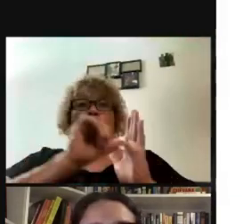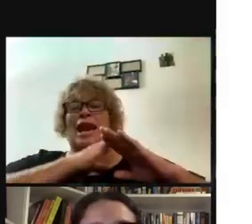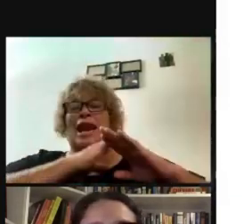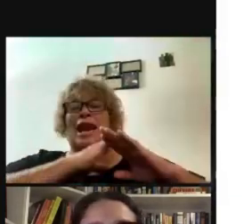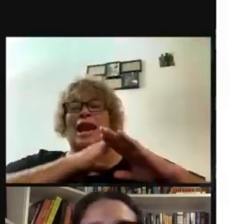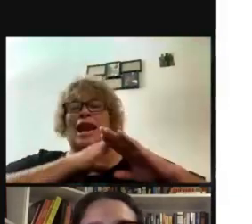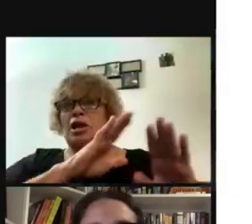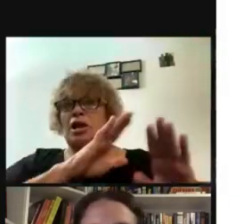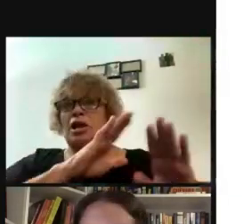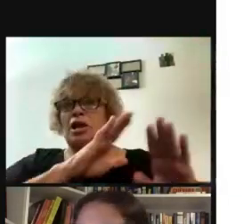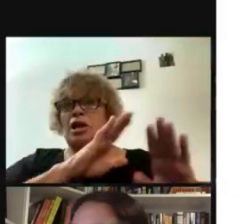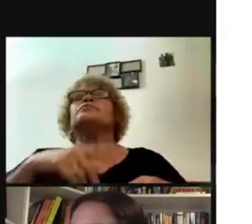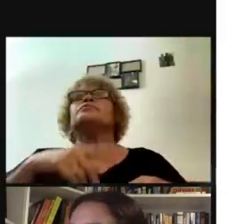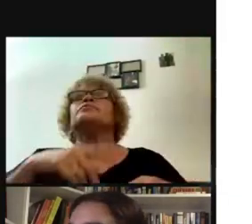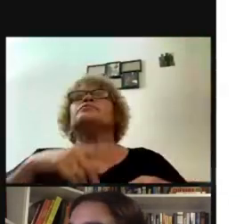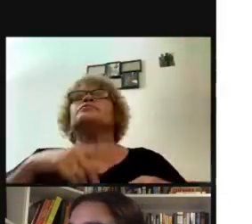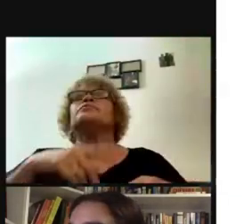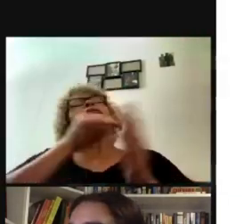together this